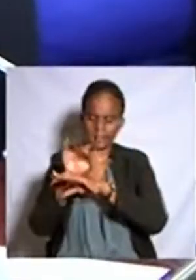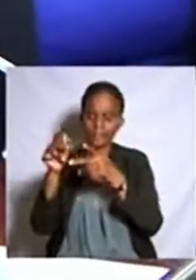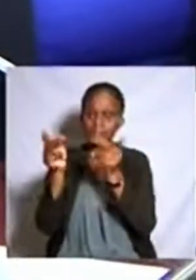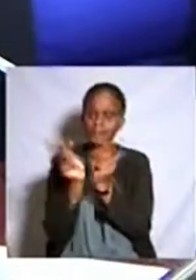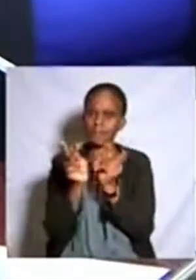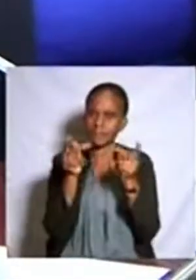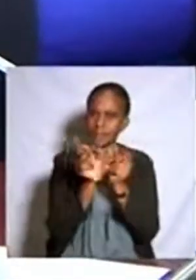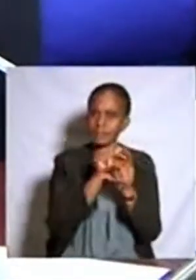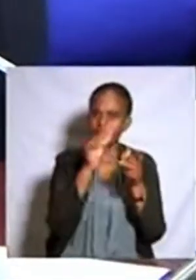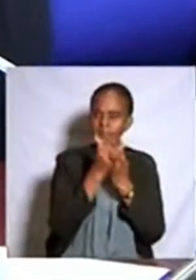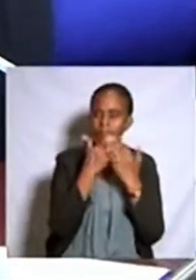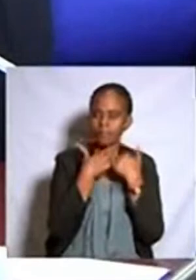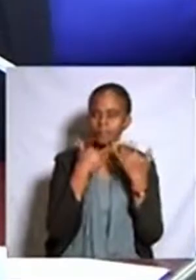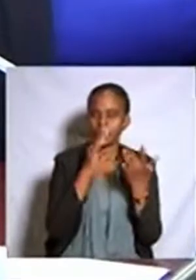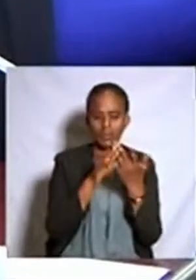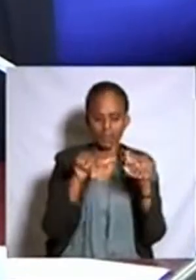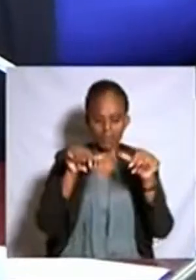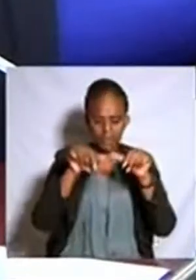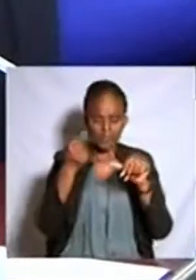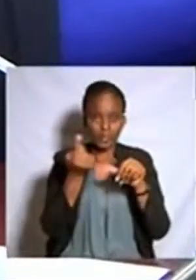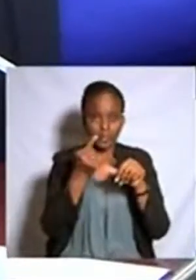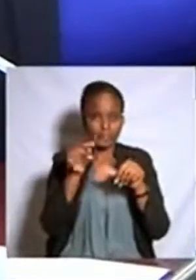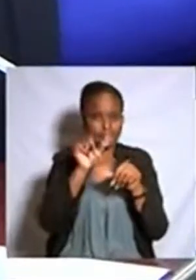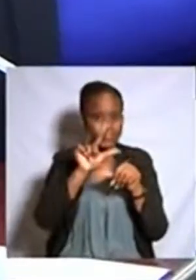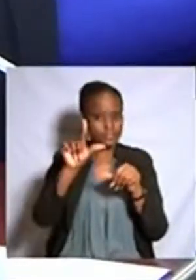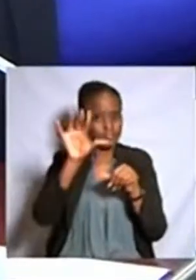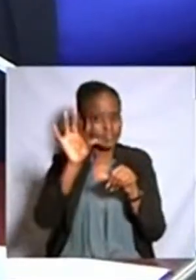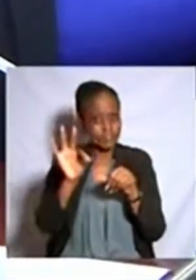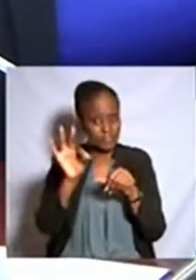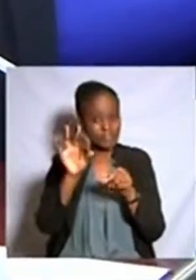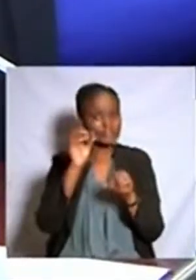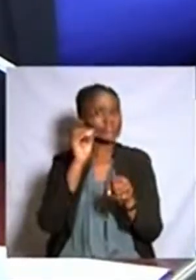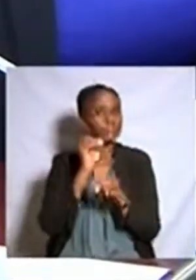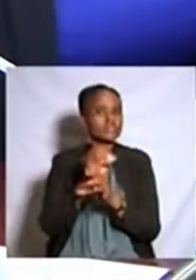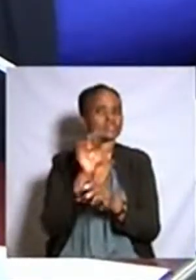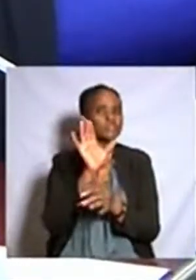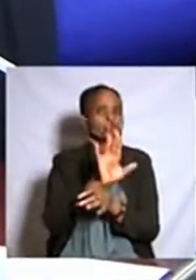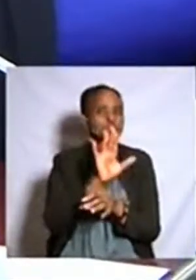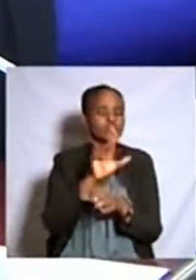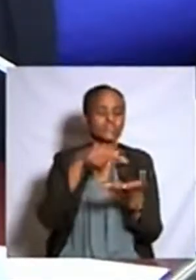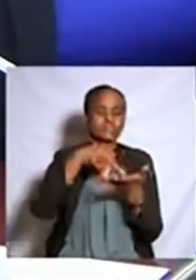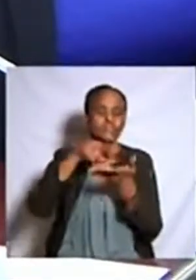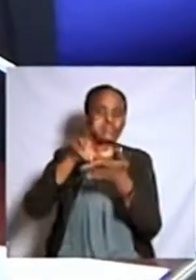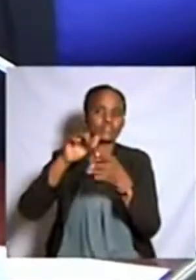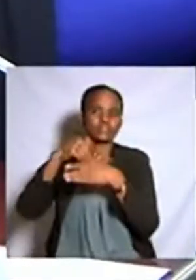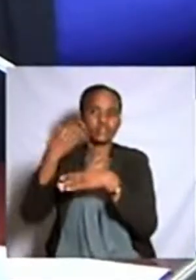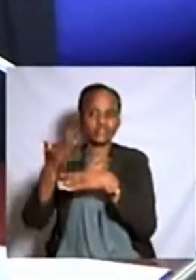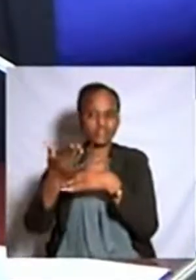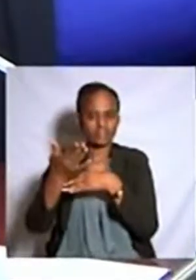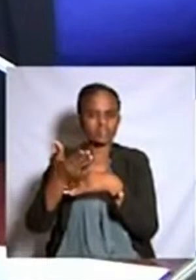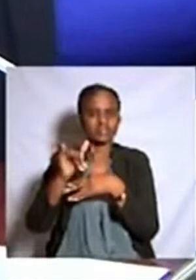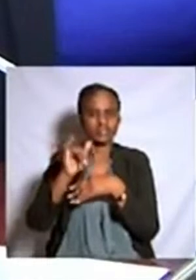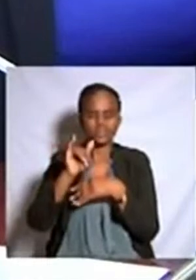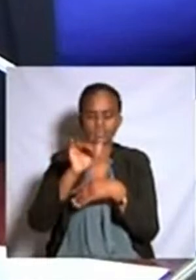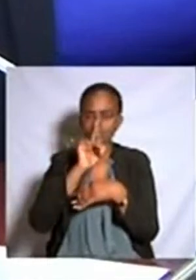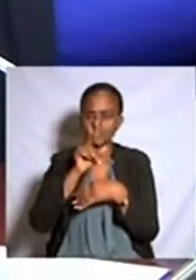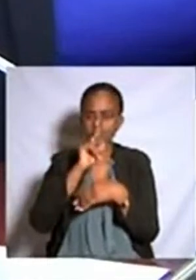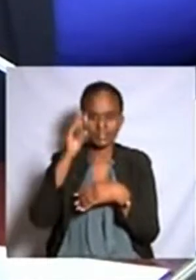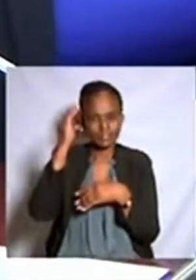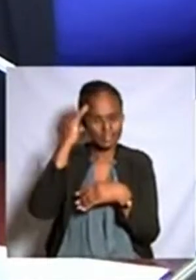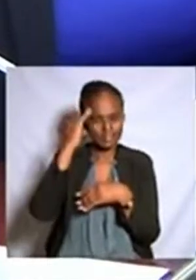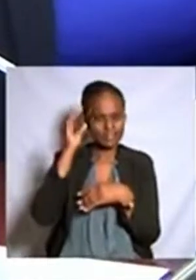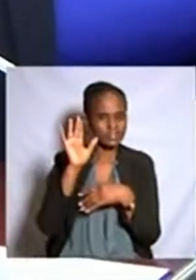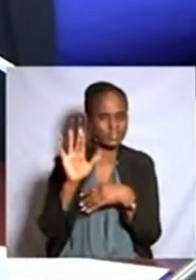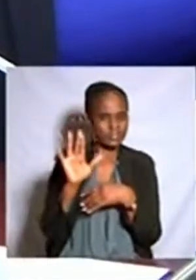been taken up. Only 29 vacant spaces are available for letting out. It's worth noting